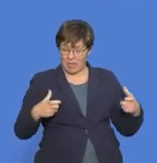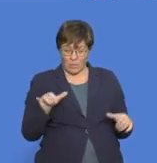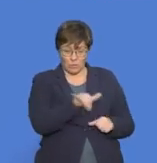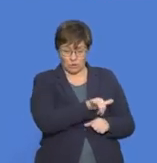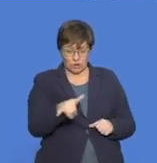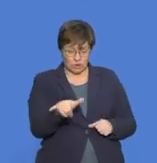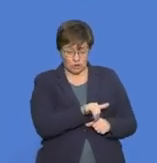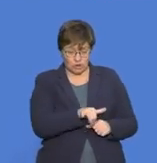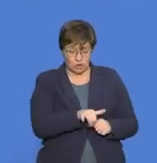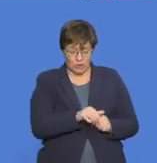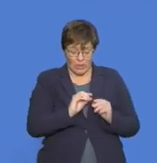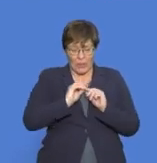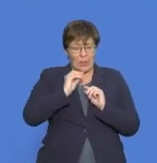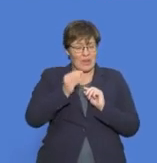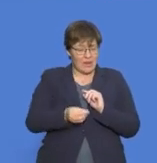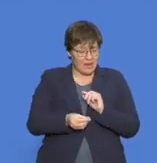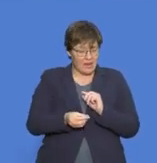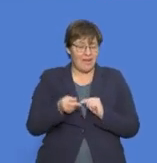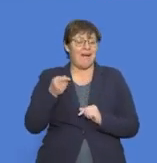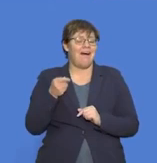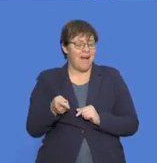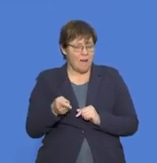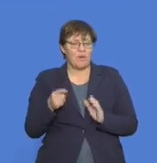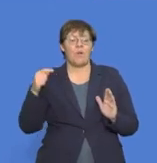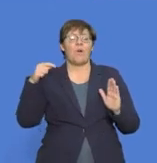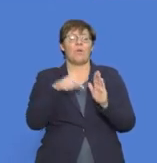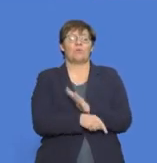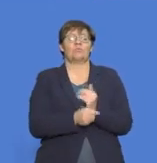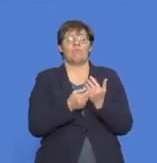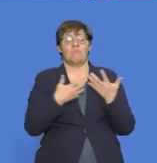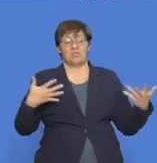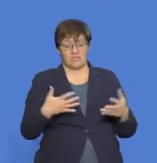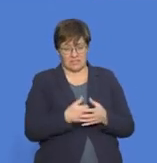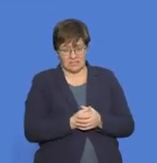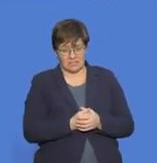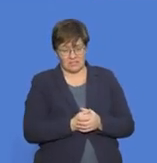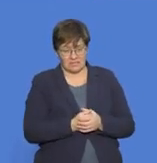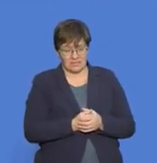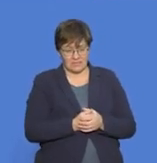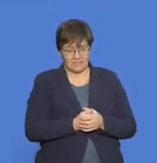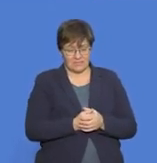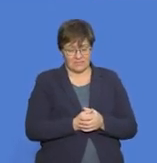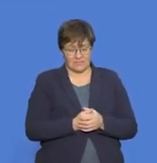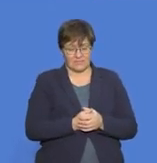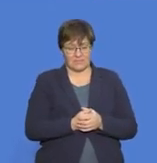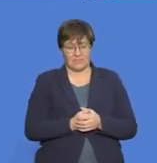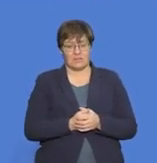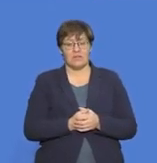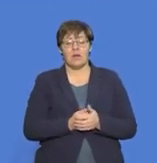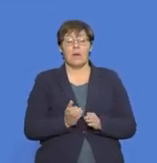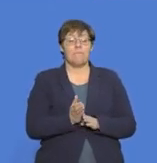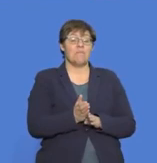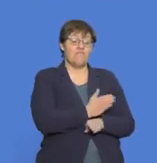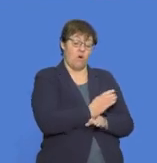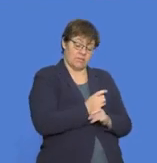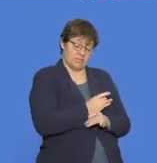and a thin cuticle? It's obviously got to be the plant that is losing the most amount of water. So before you